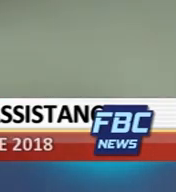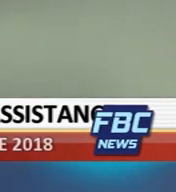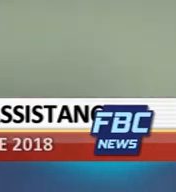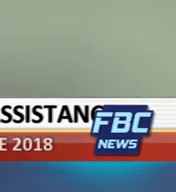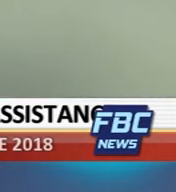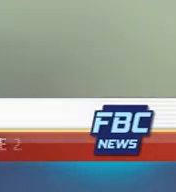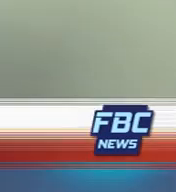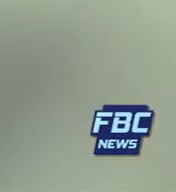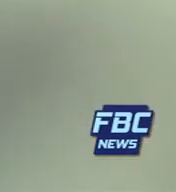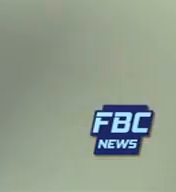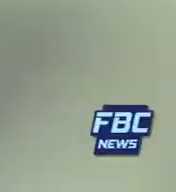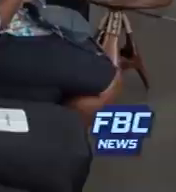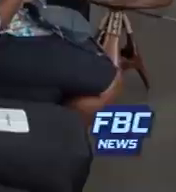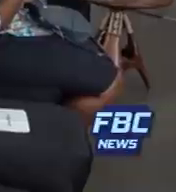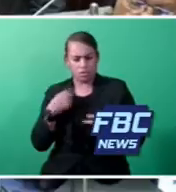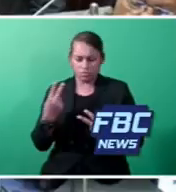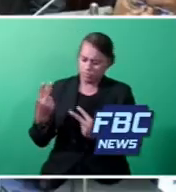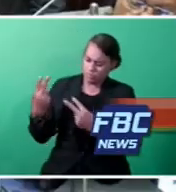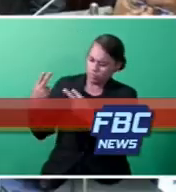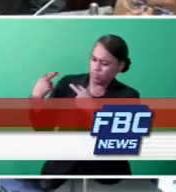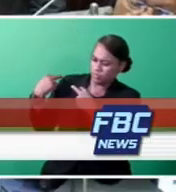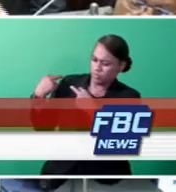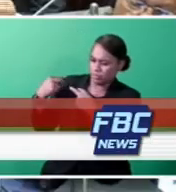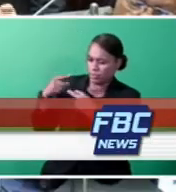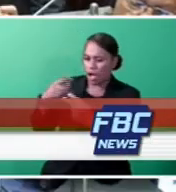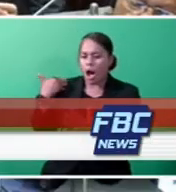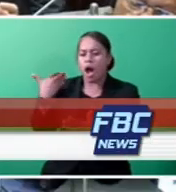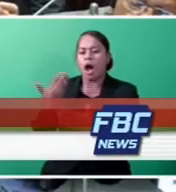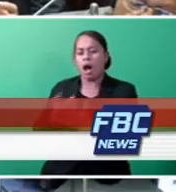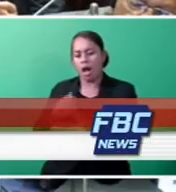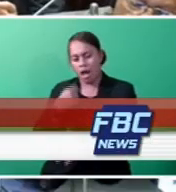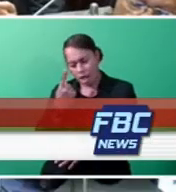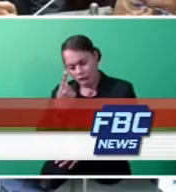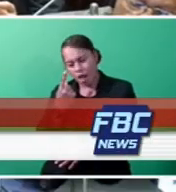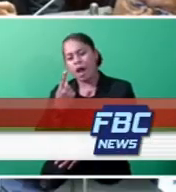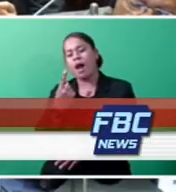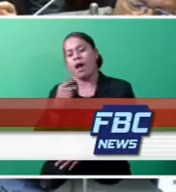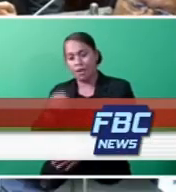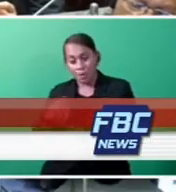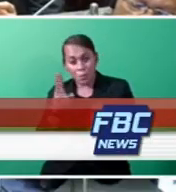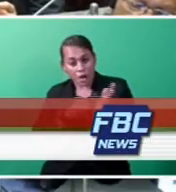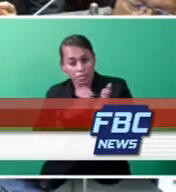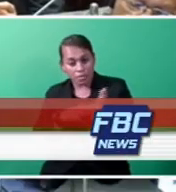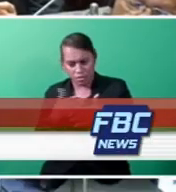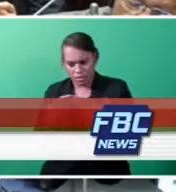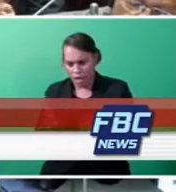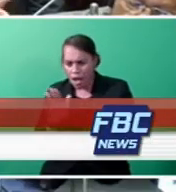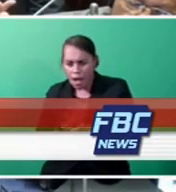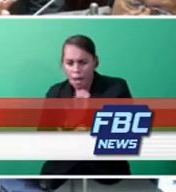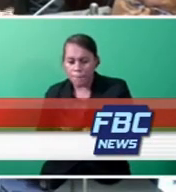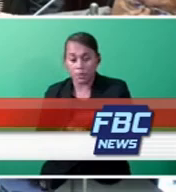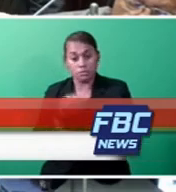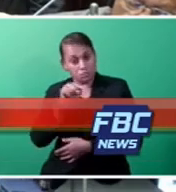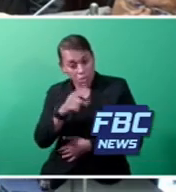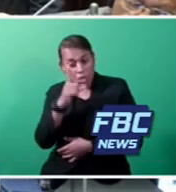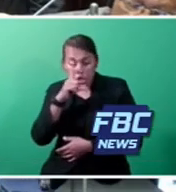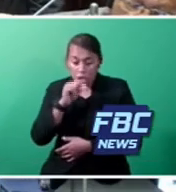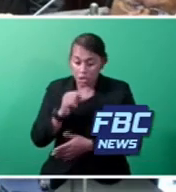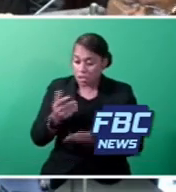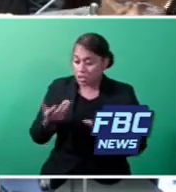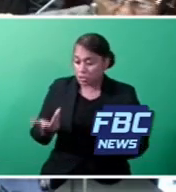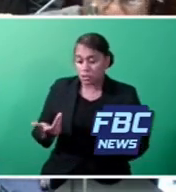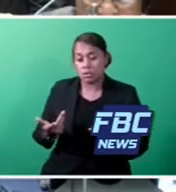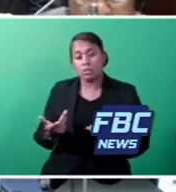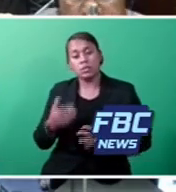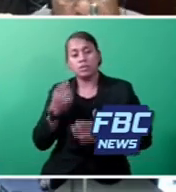for new mothers. The ability for the mother to be able to sit in a hospital bed and to be able